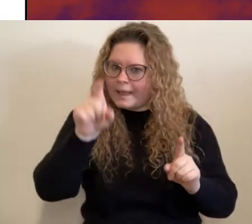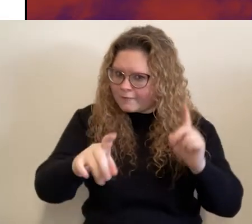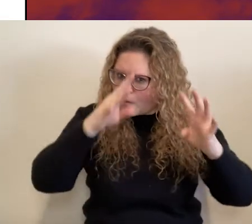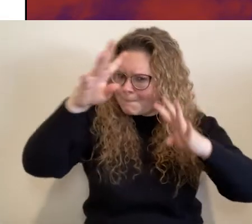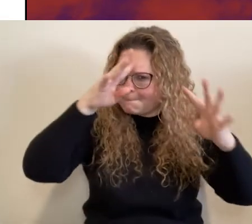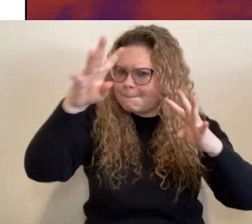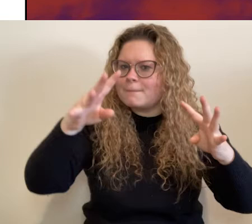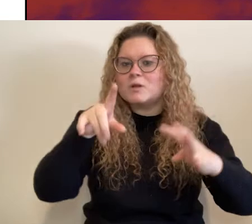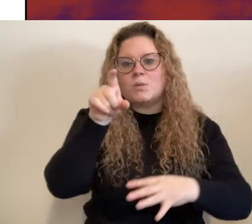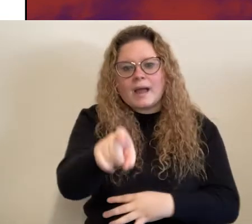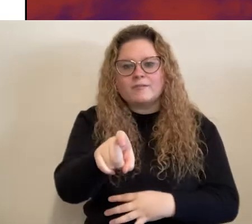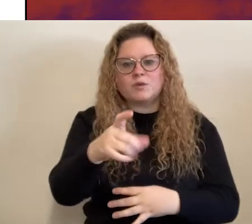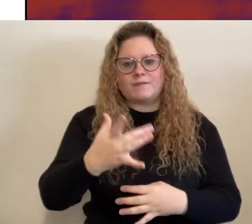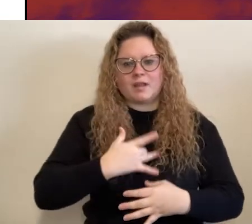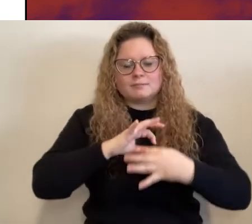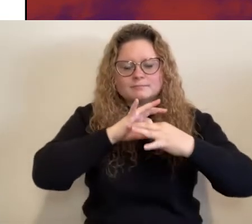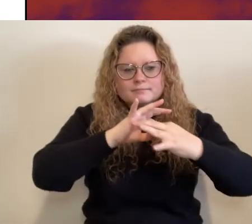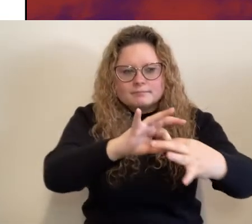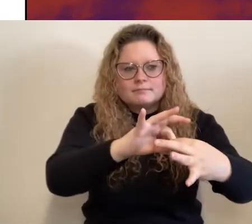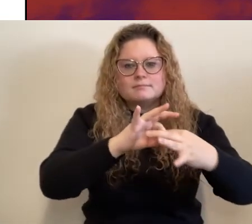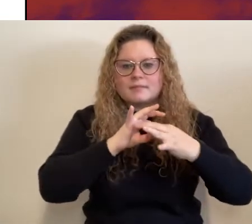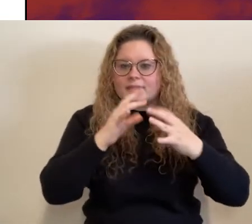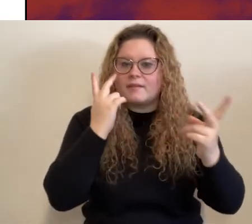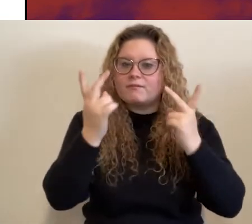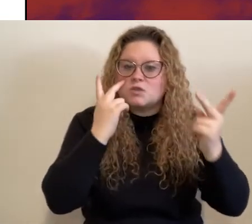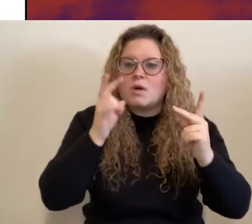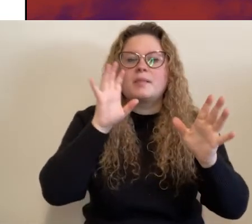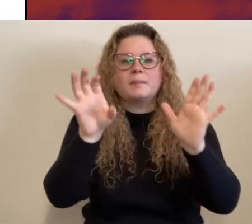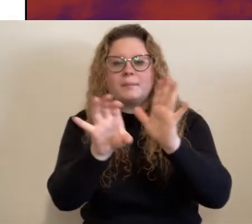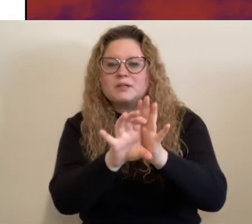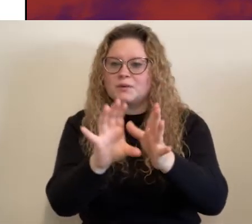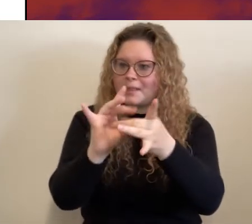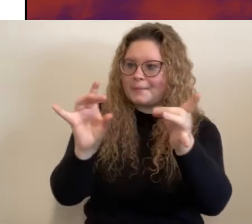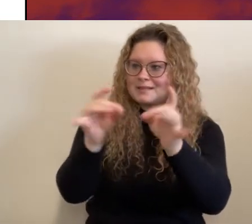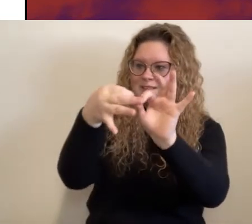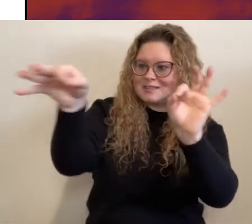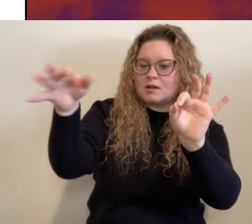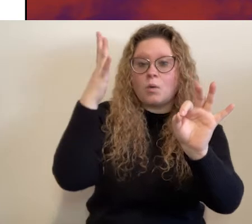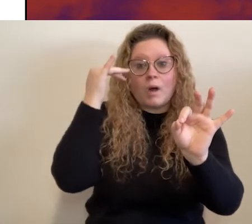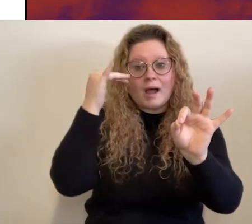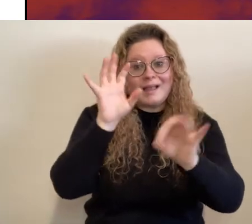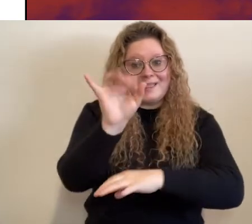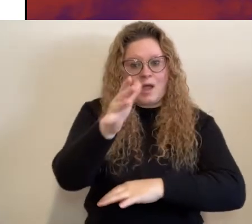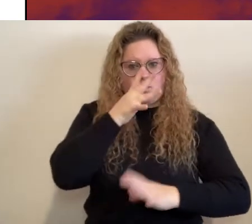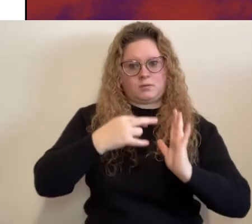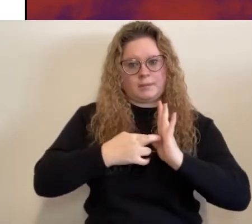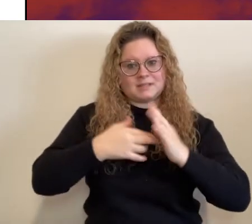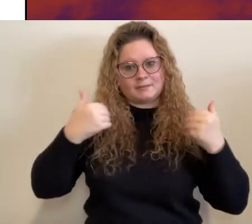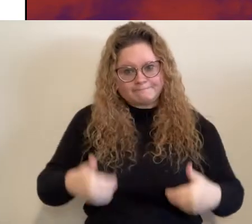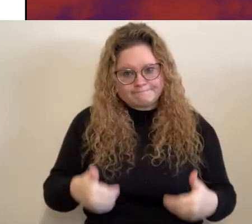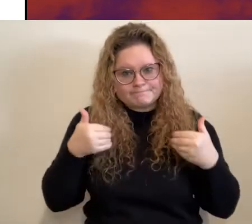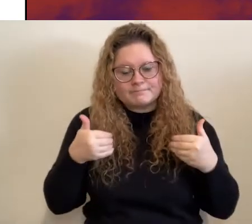be breathing the visuals, you need to be breathing the messaging, because that's going to make you stand out. And it's not like standing